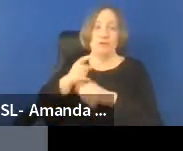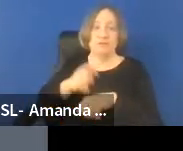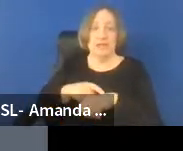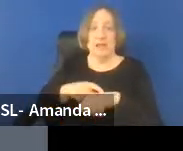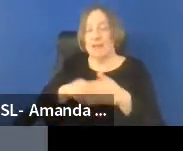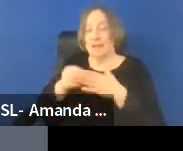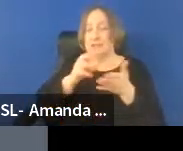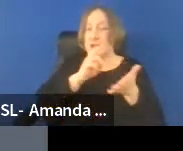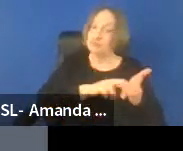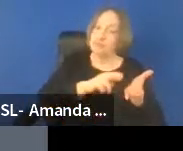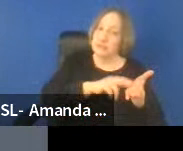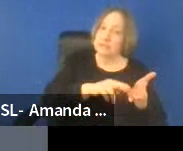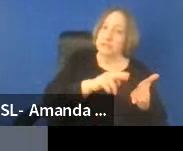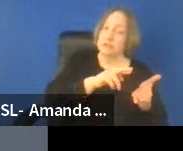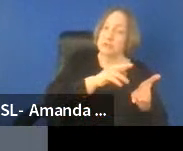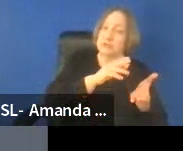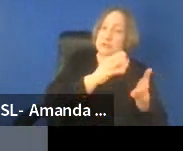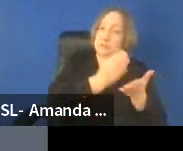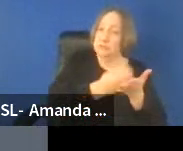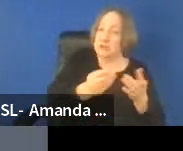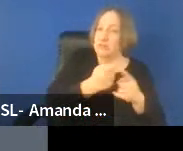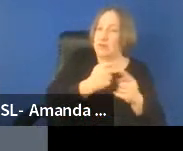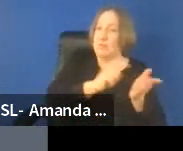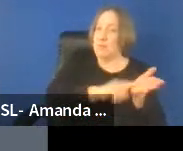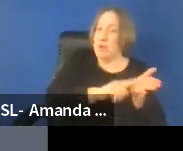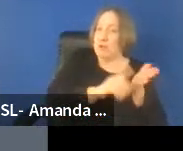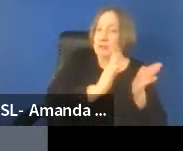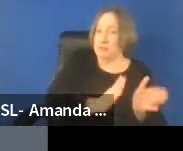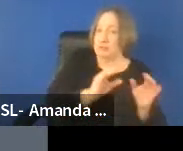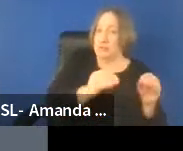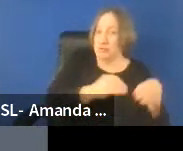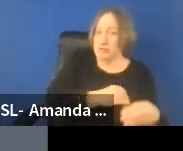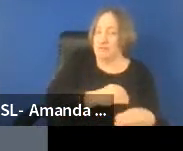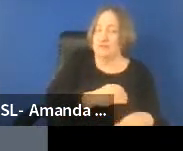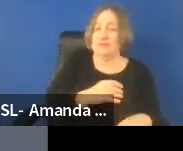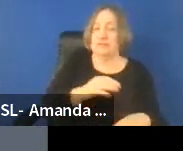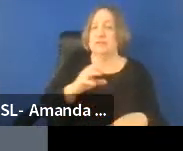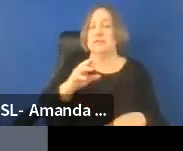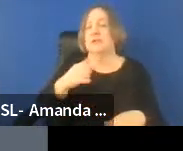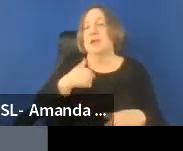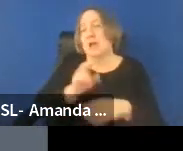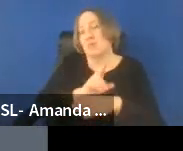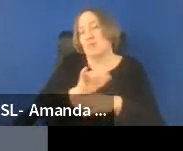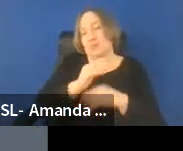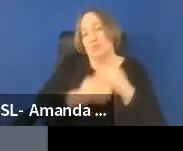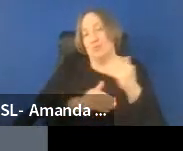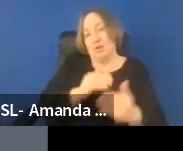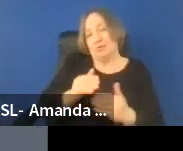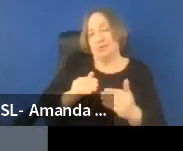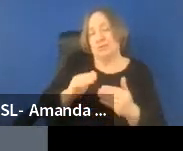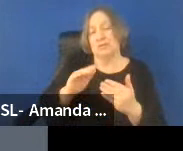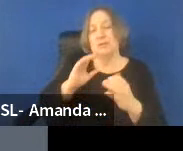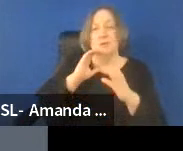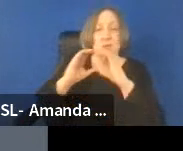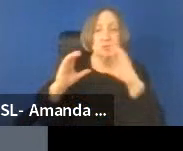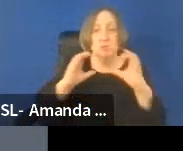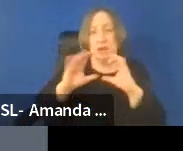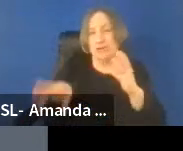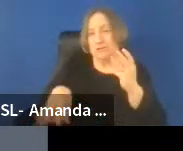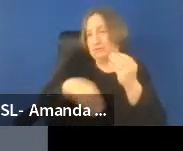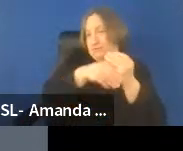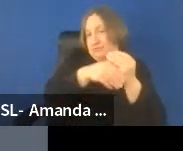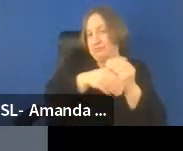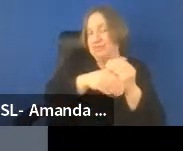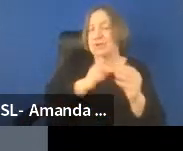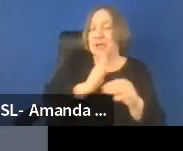research materials from the auditor's office that I did use the process of having a communication item was